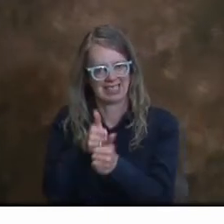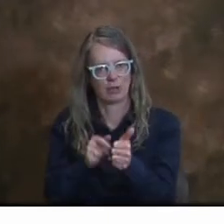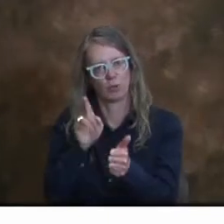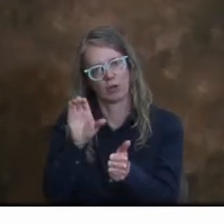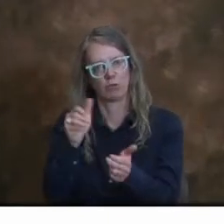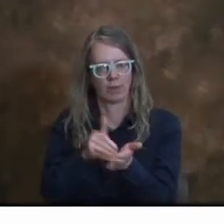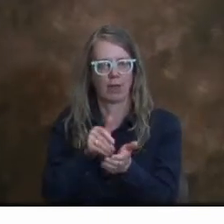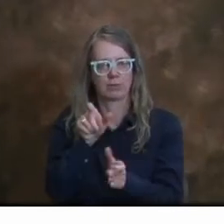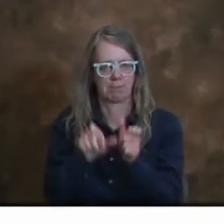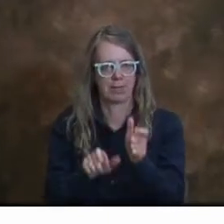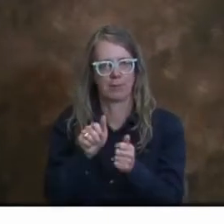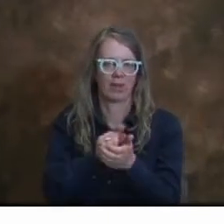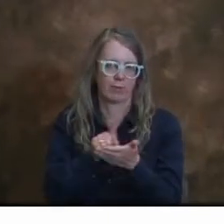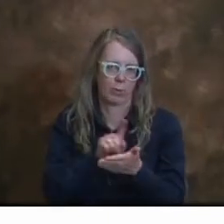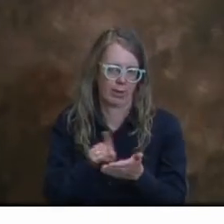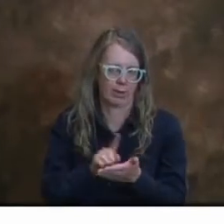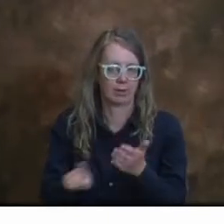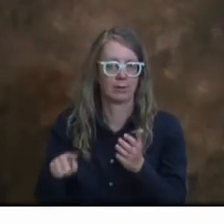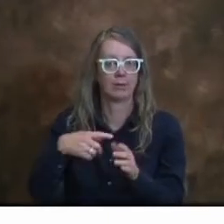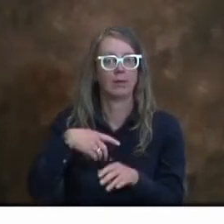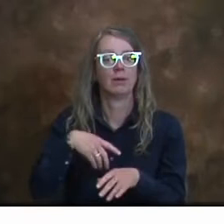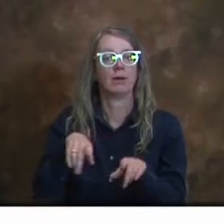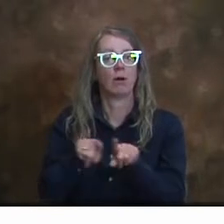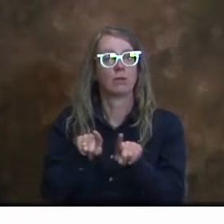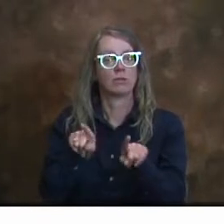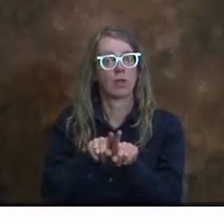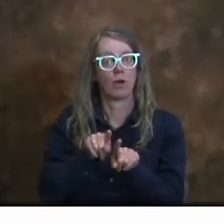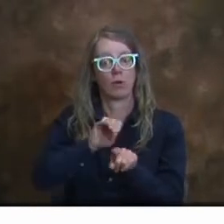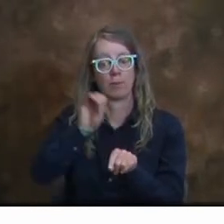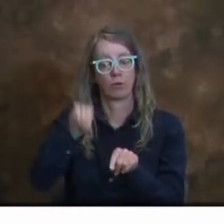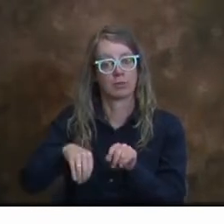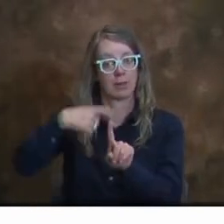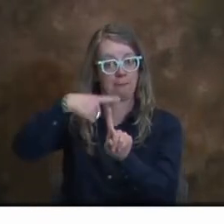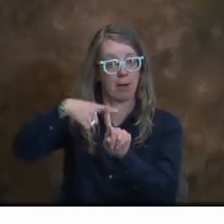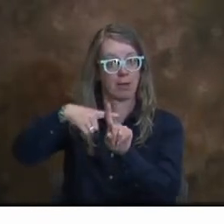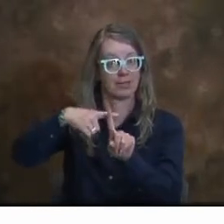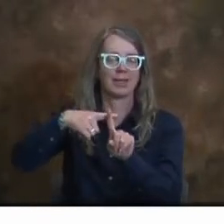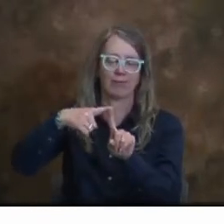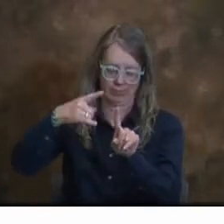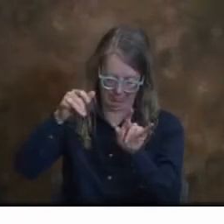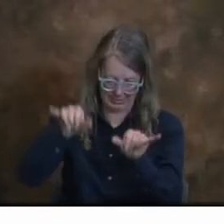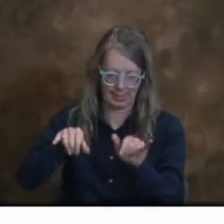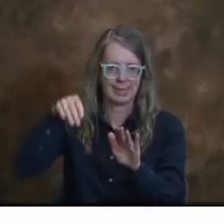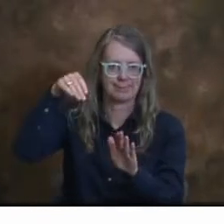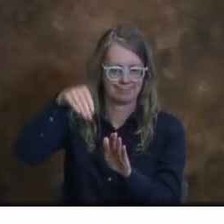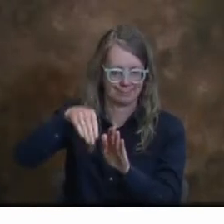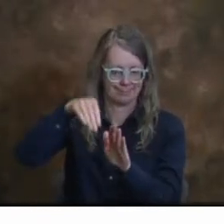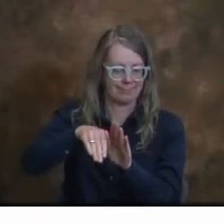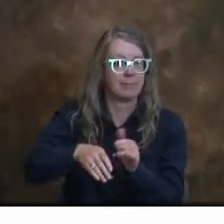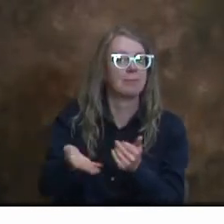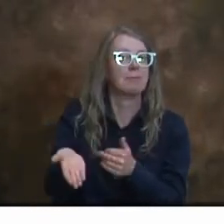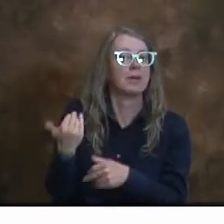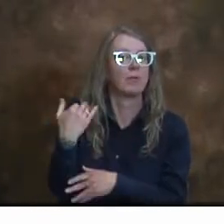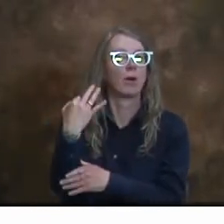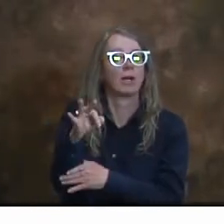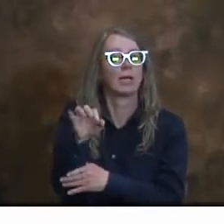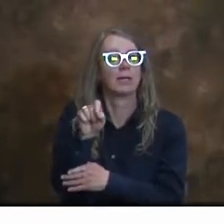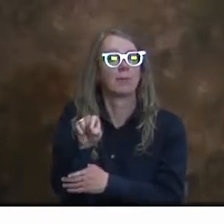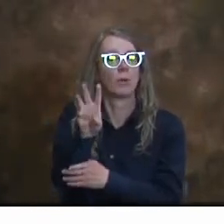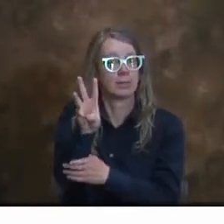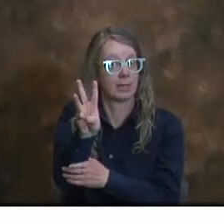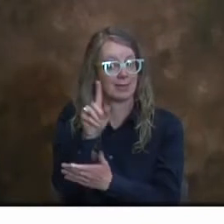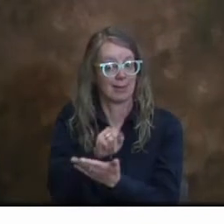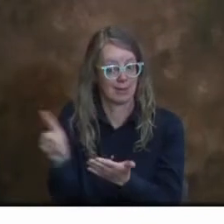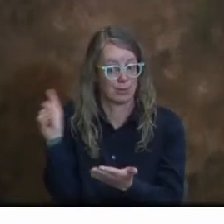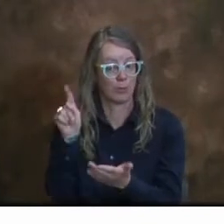Additionally, the percent positivity continues to decline and has fallen from 19.6 last week